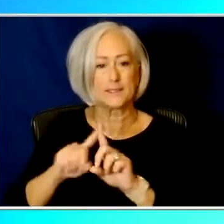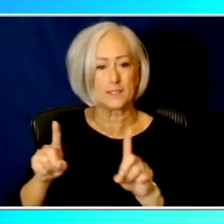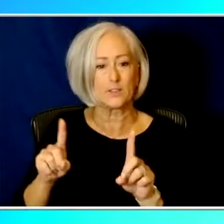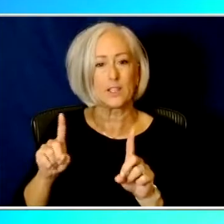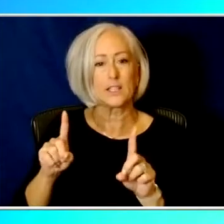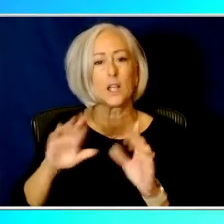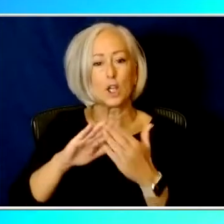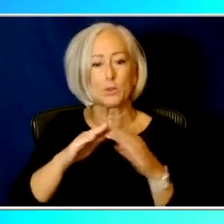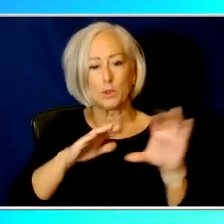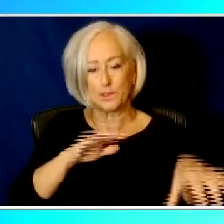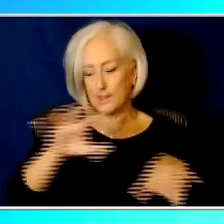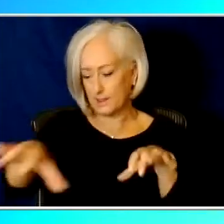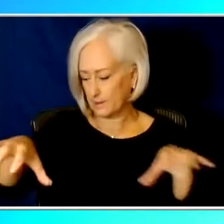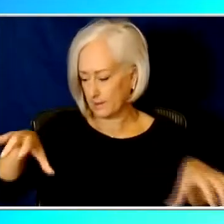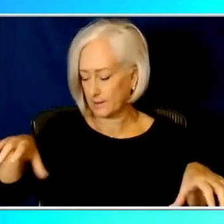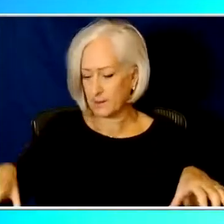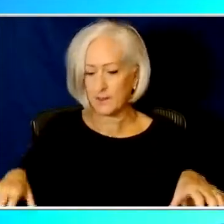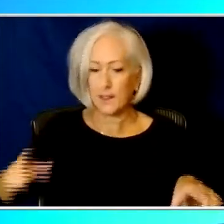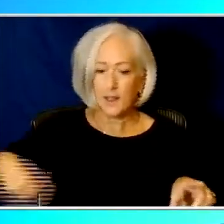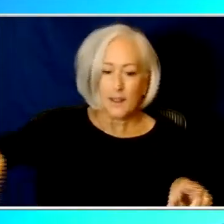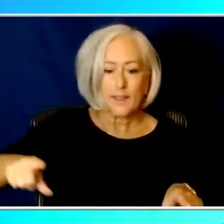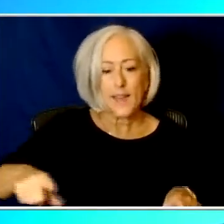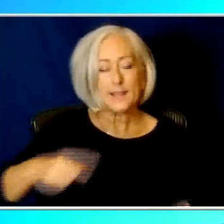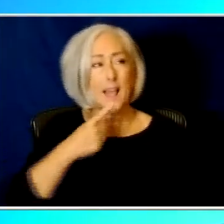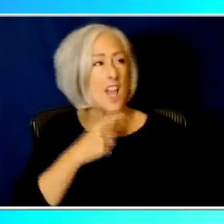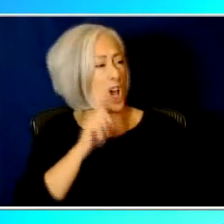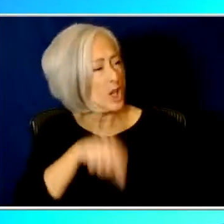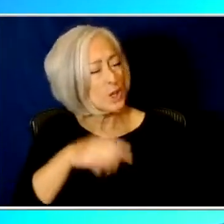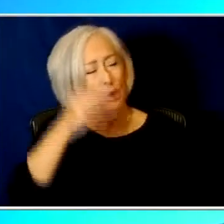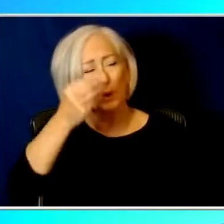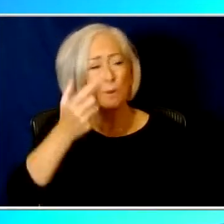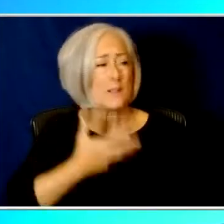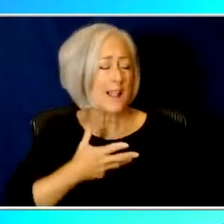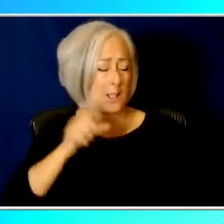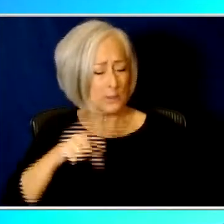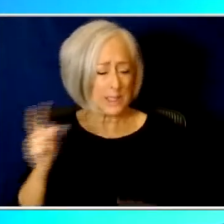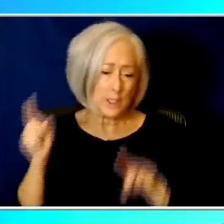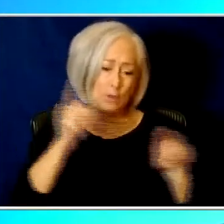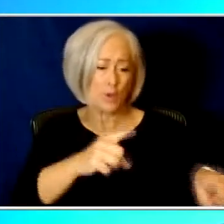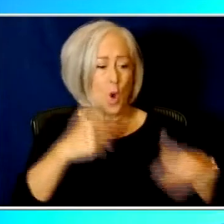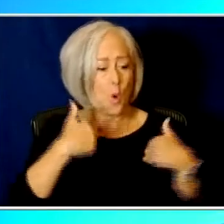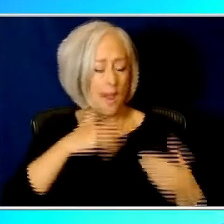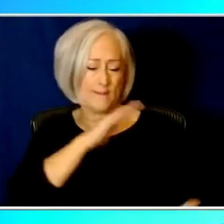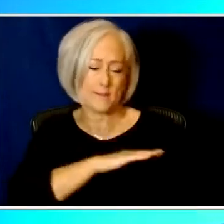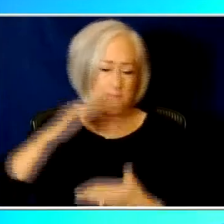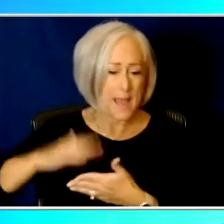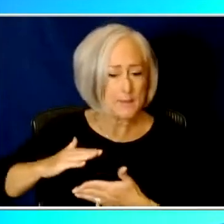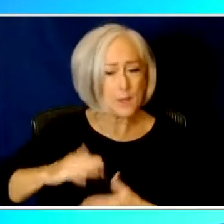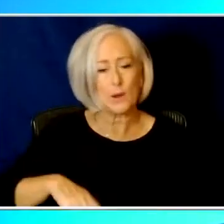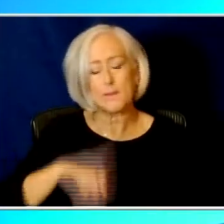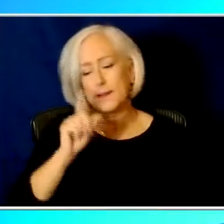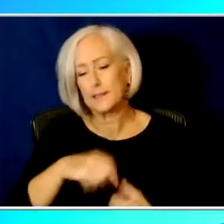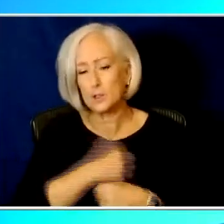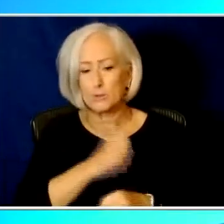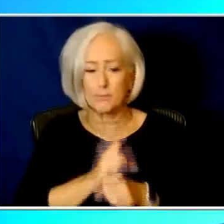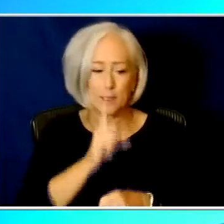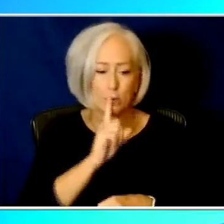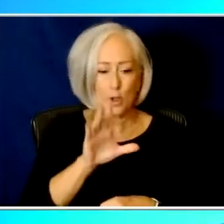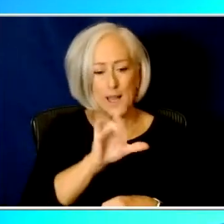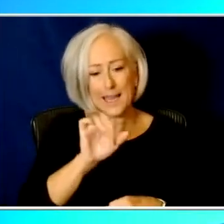that, you guys tell us that we need to go and have our mammograms and make sure that our cancers are being